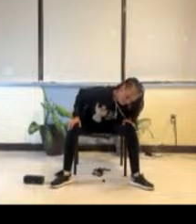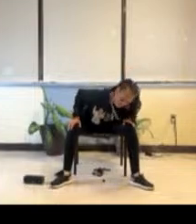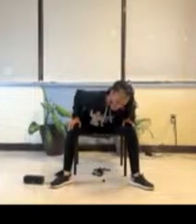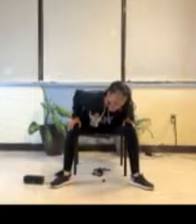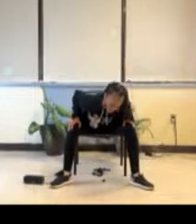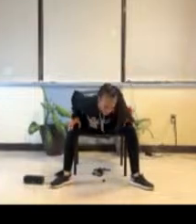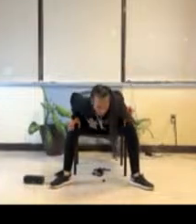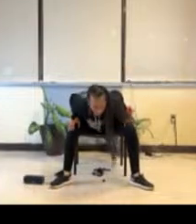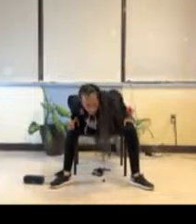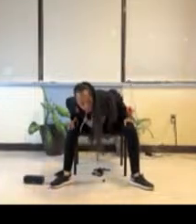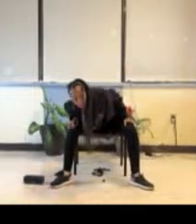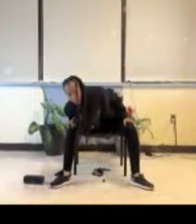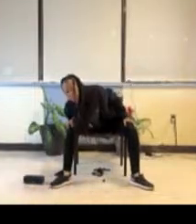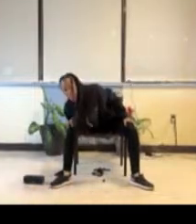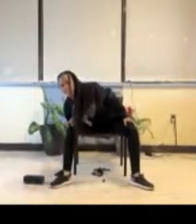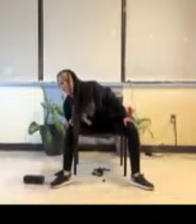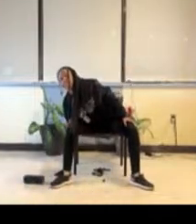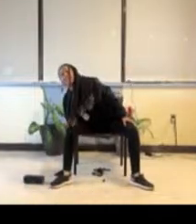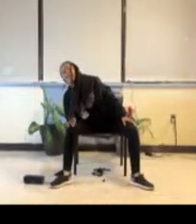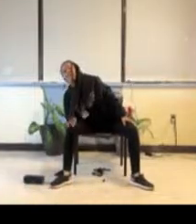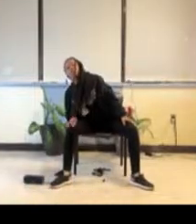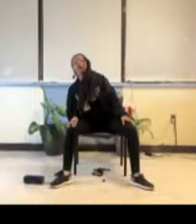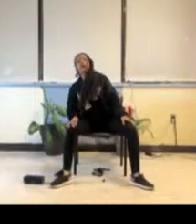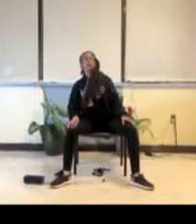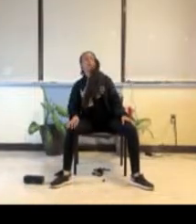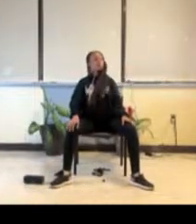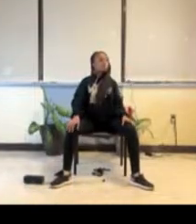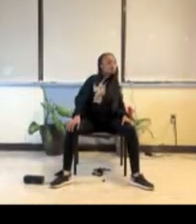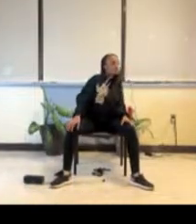Oh, what about you?